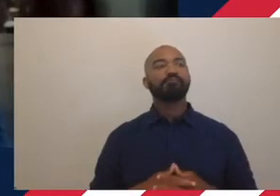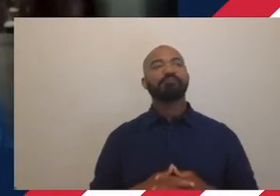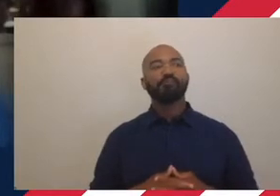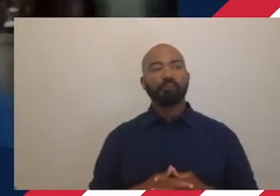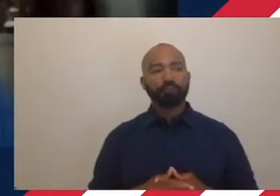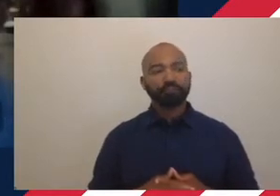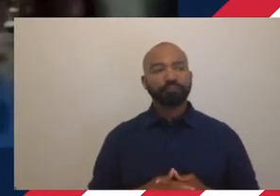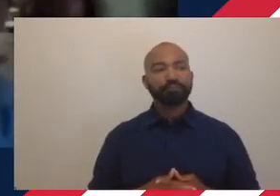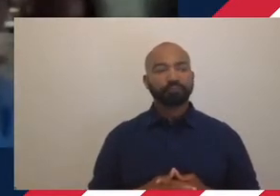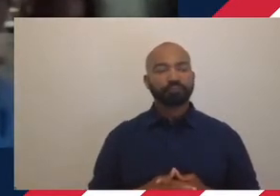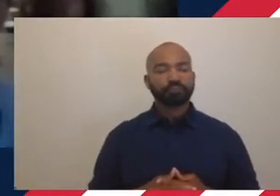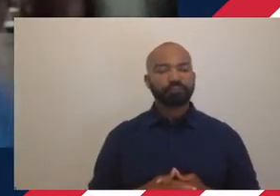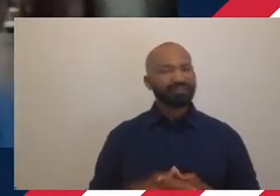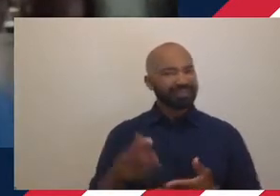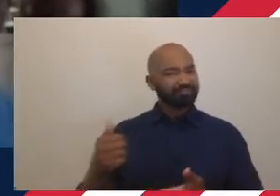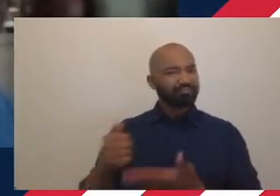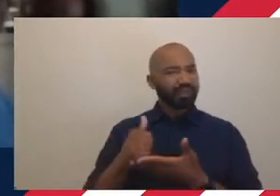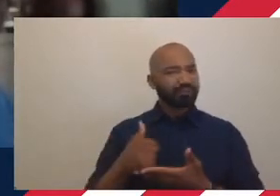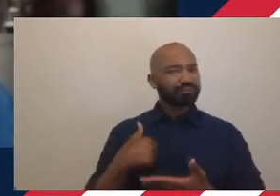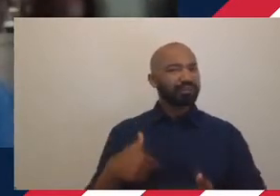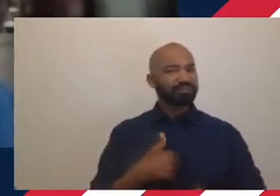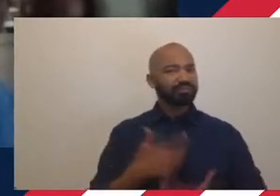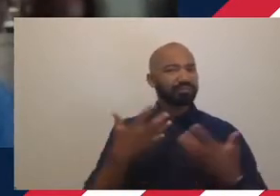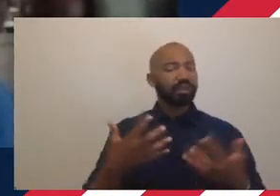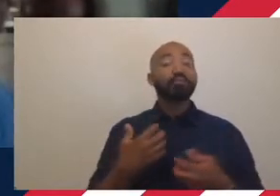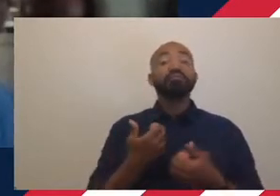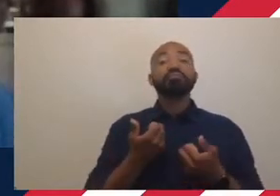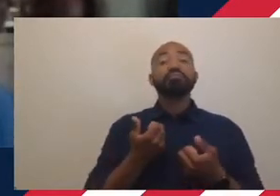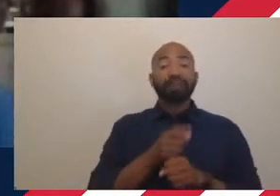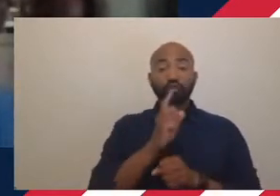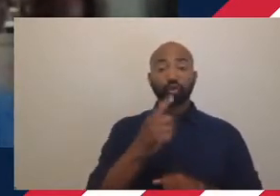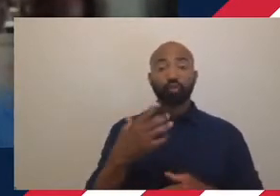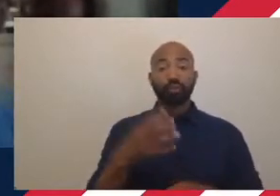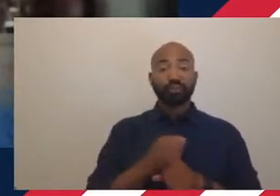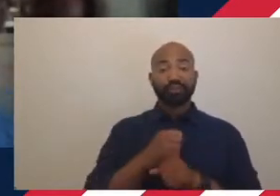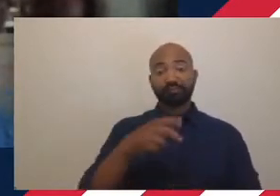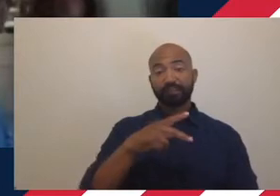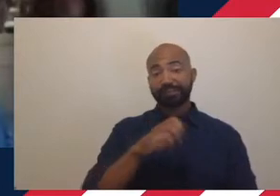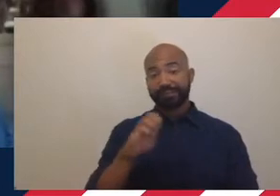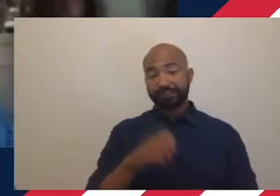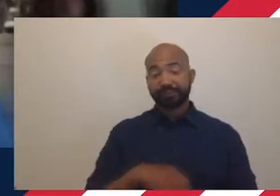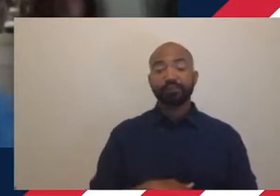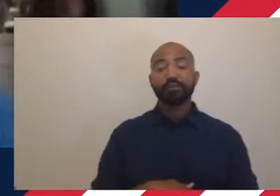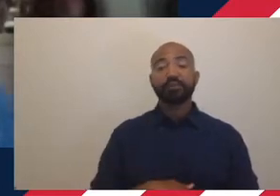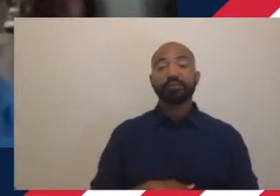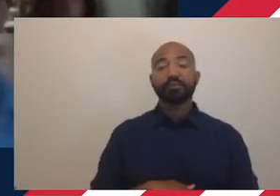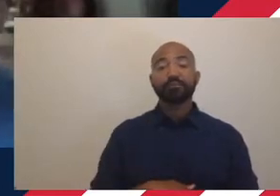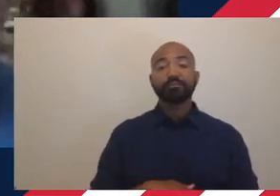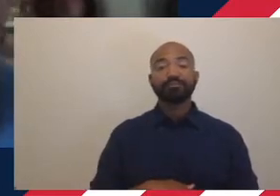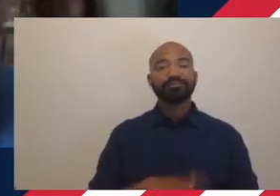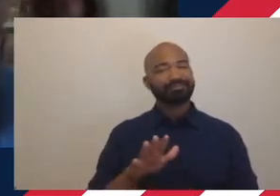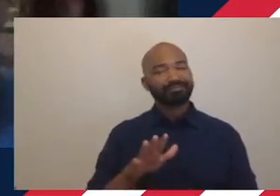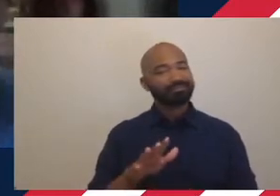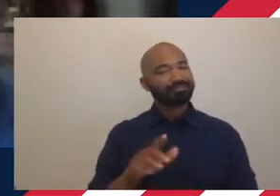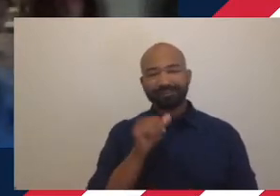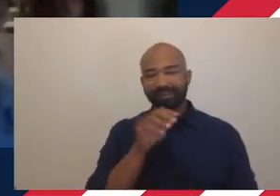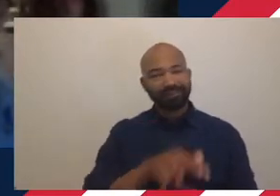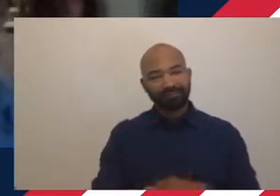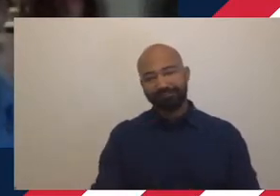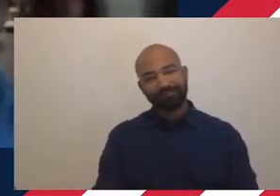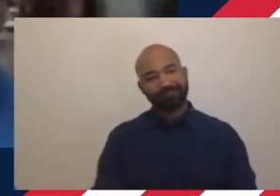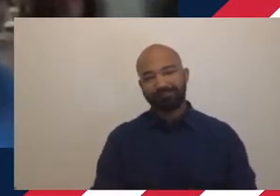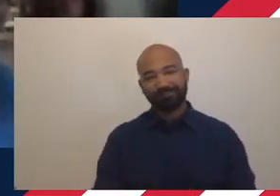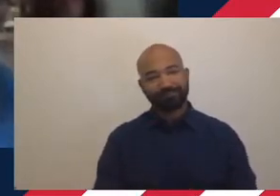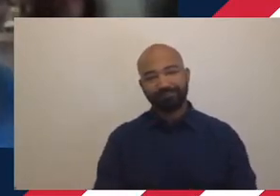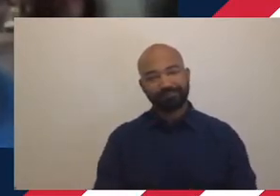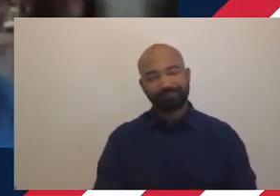help assist us in making sure that we're getting PPEs. But as you know, that's just simply not enough. The amount